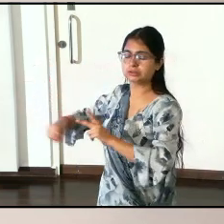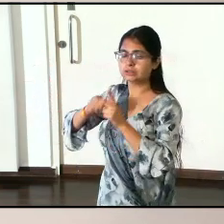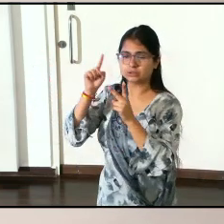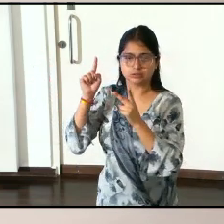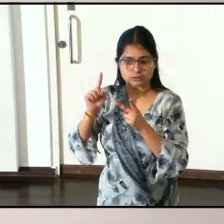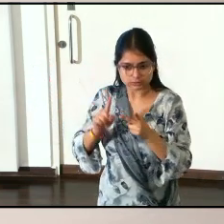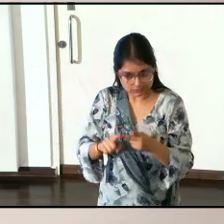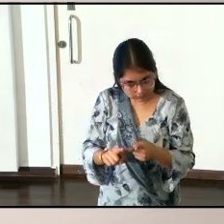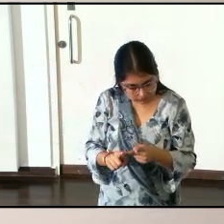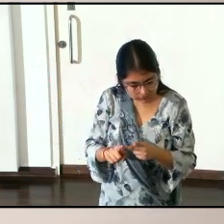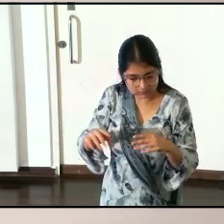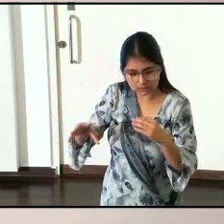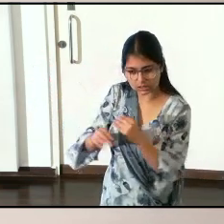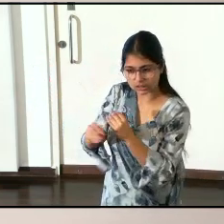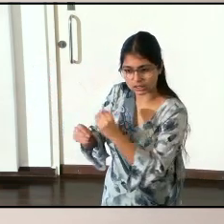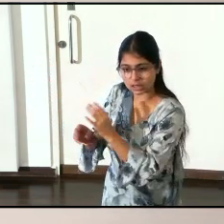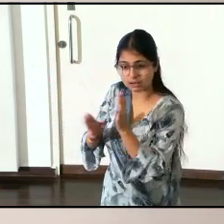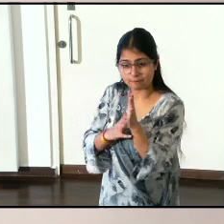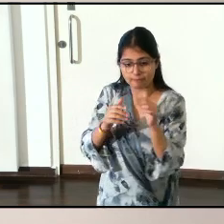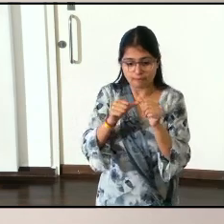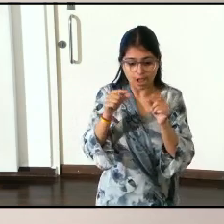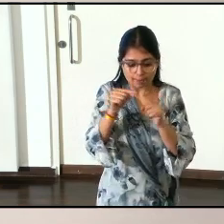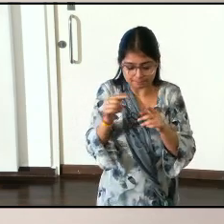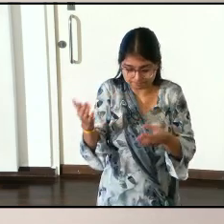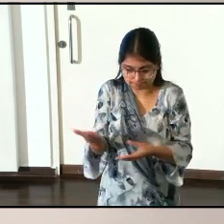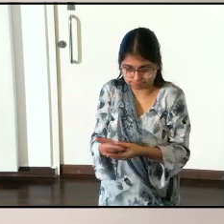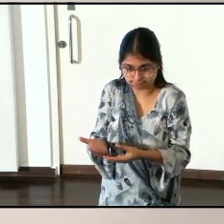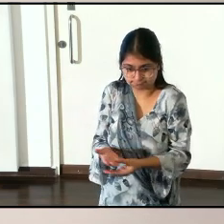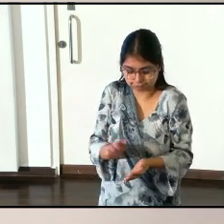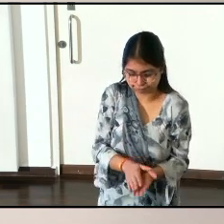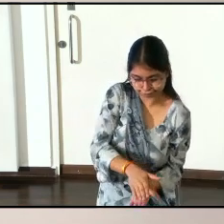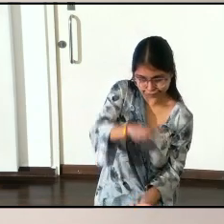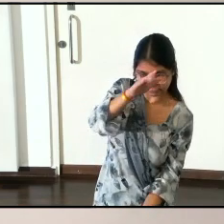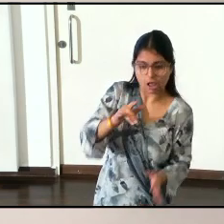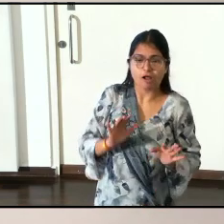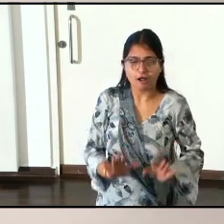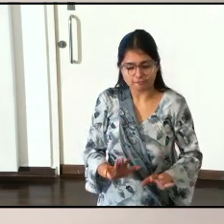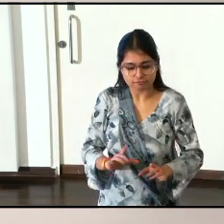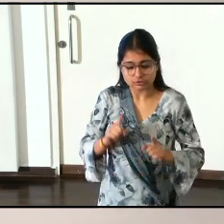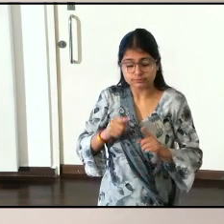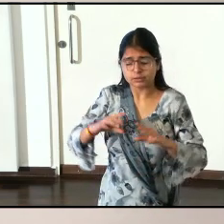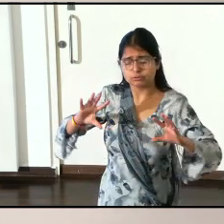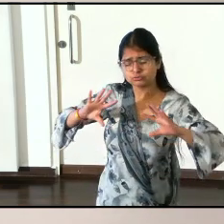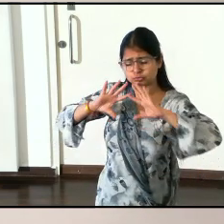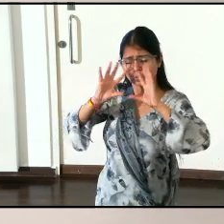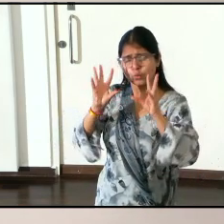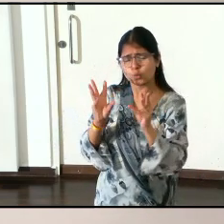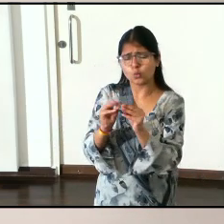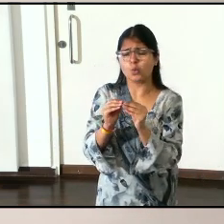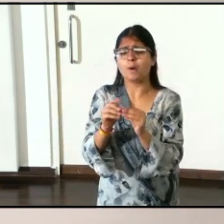that collection that MAP has done here, right? Curated by